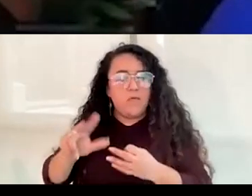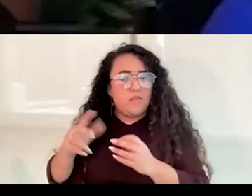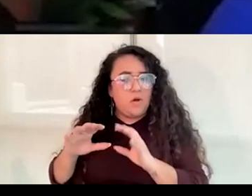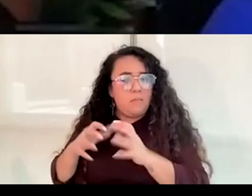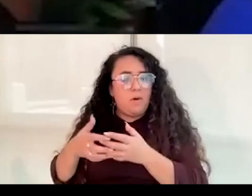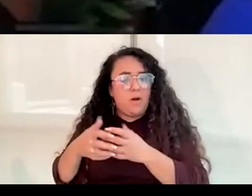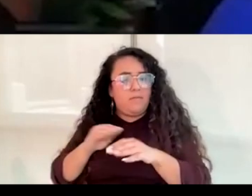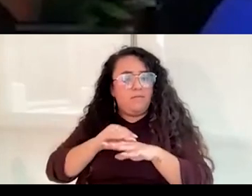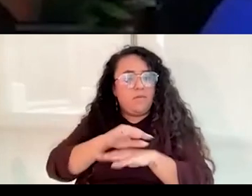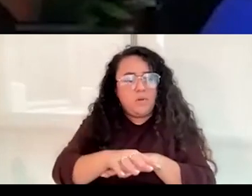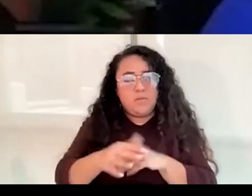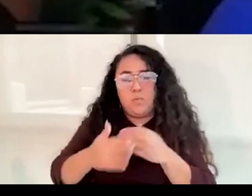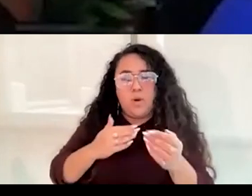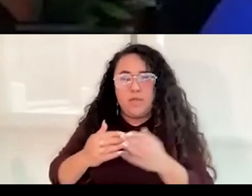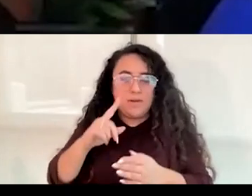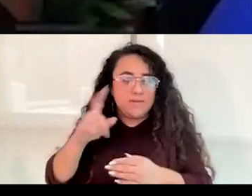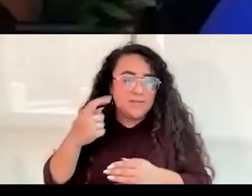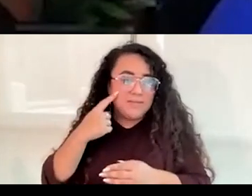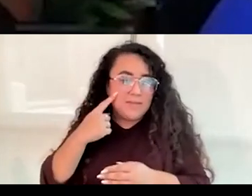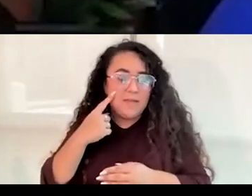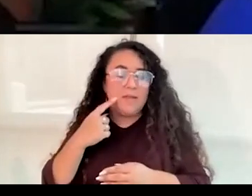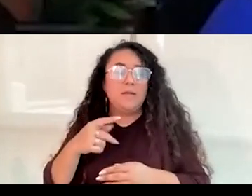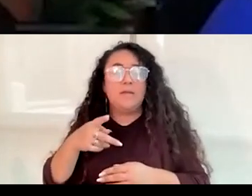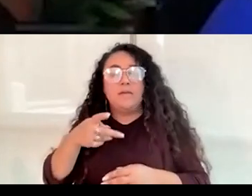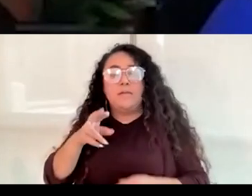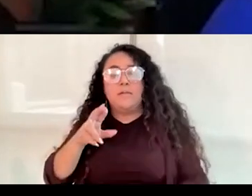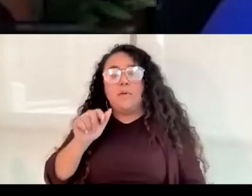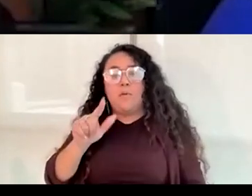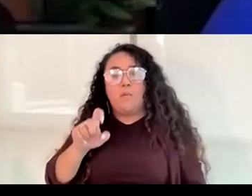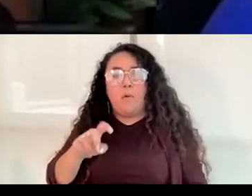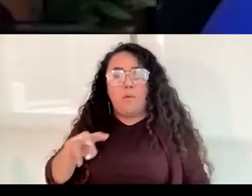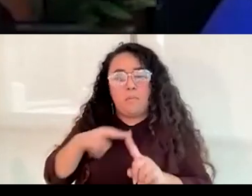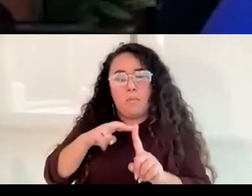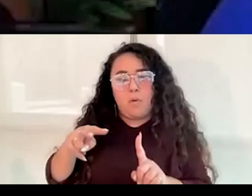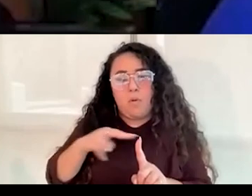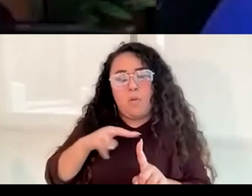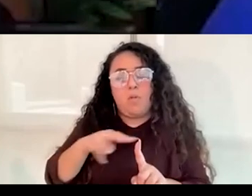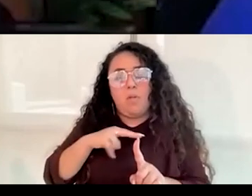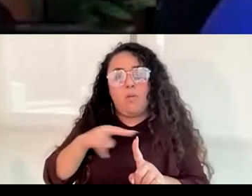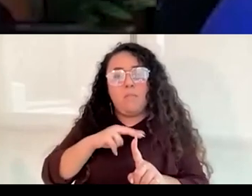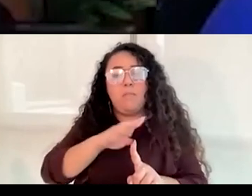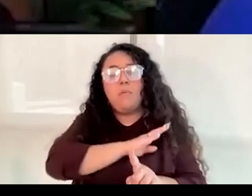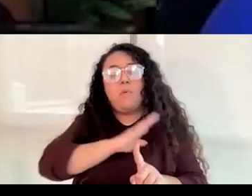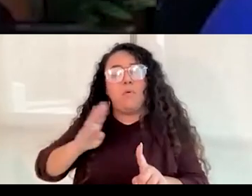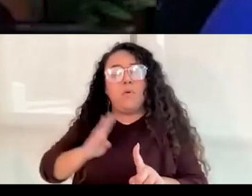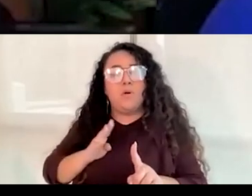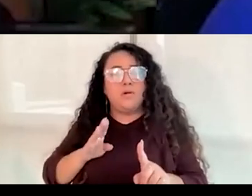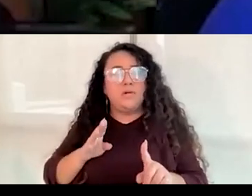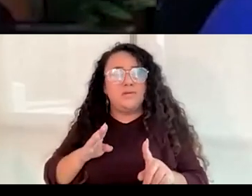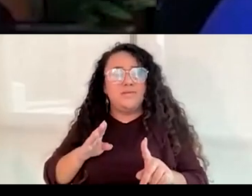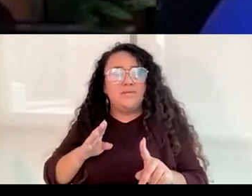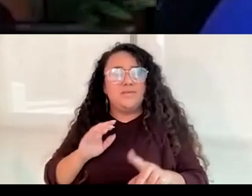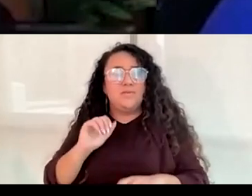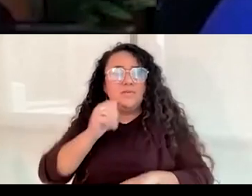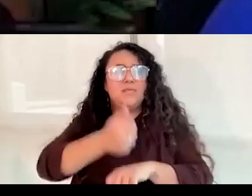it's the parole board, to intervene in such a personal way to cast judgment over both